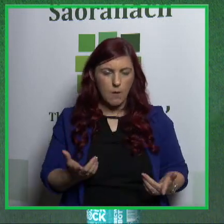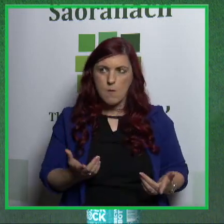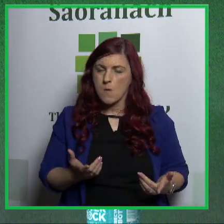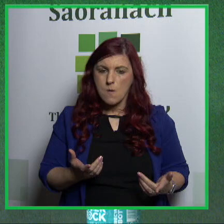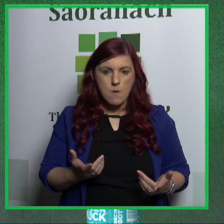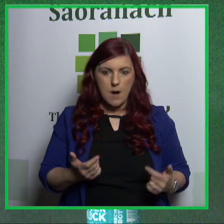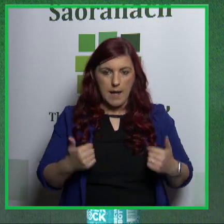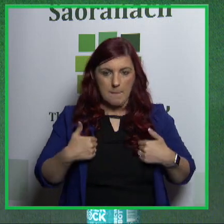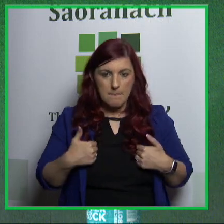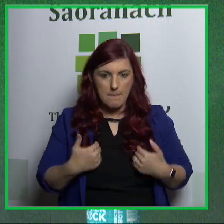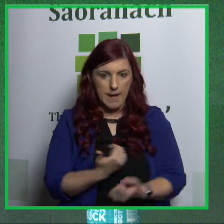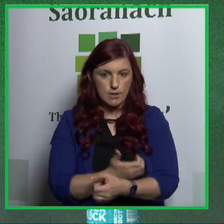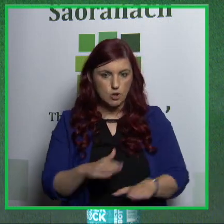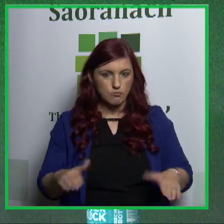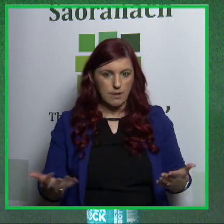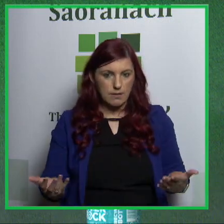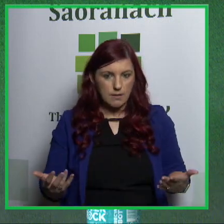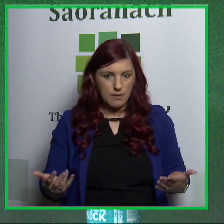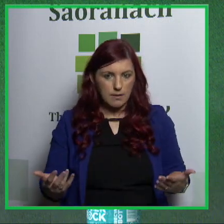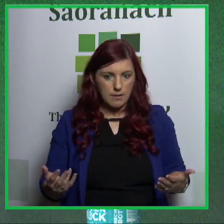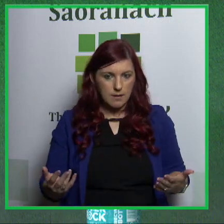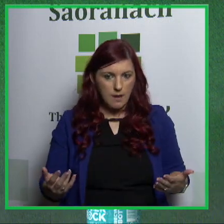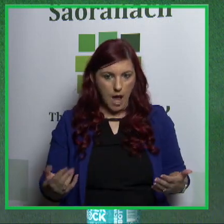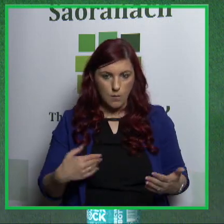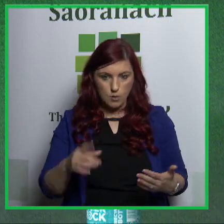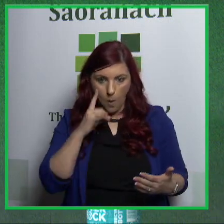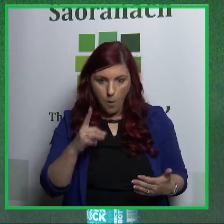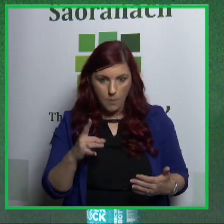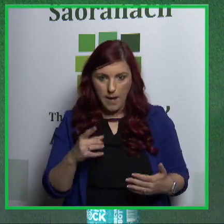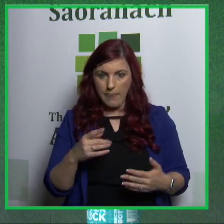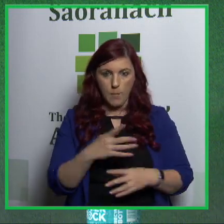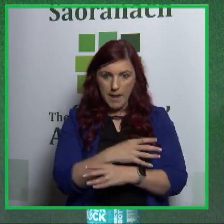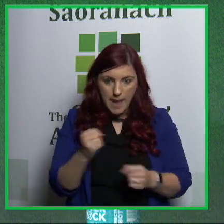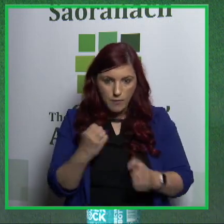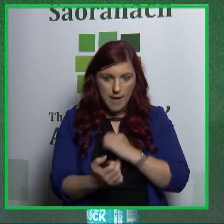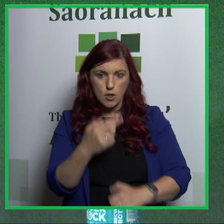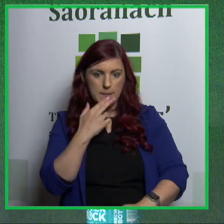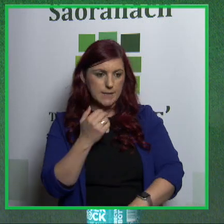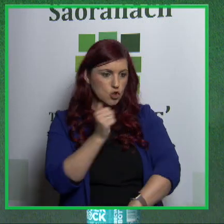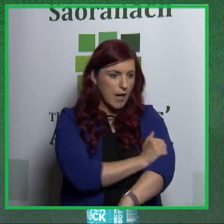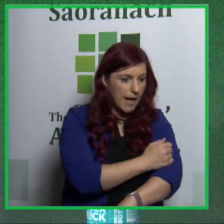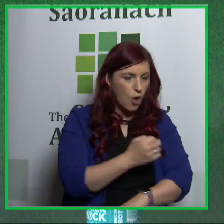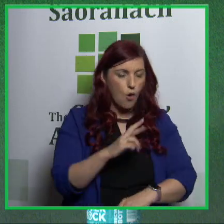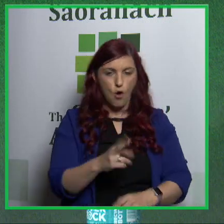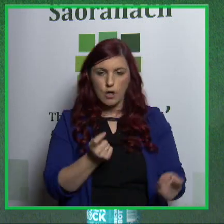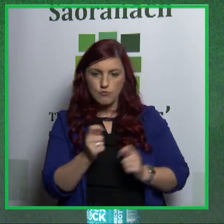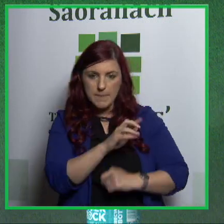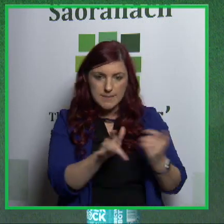my children, I could hope so, that my children would never end up in jail or a treatment centre over the trauma that I put them